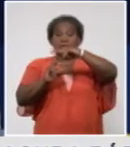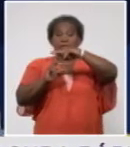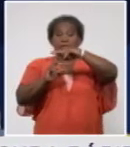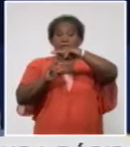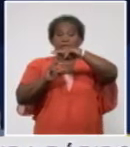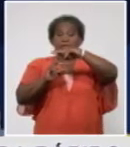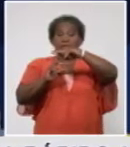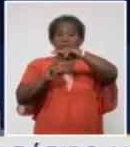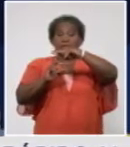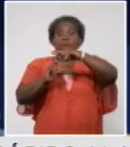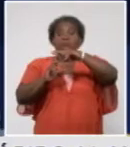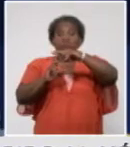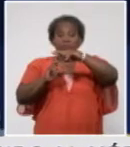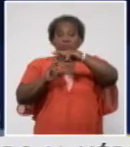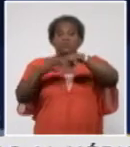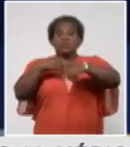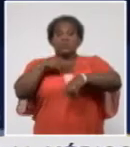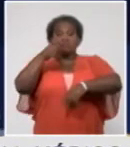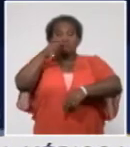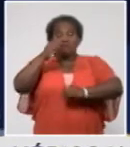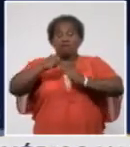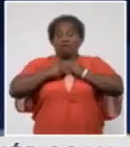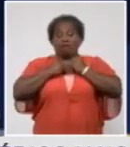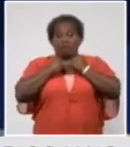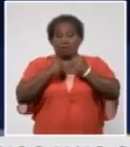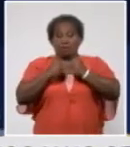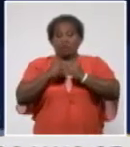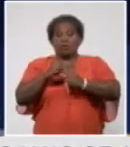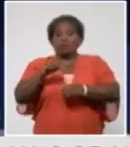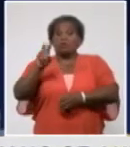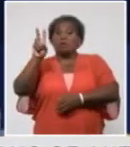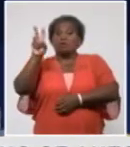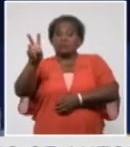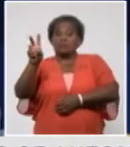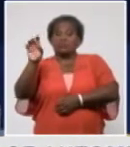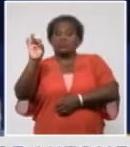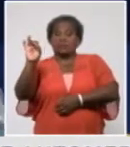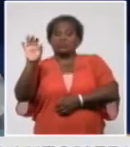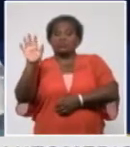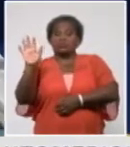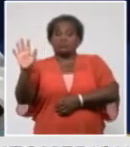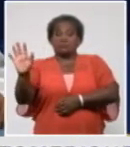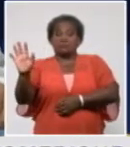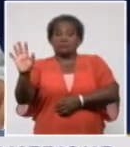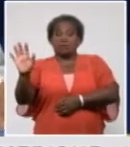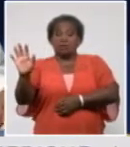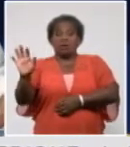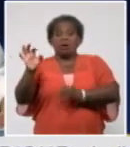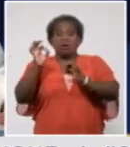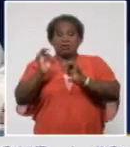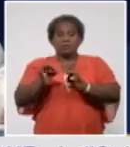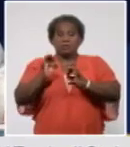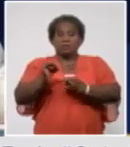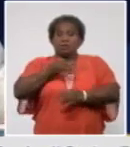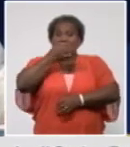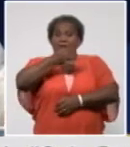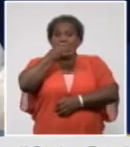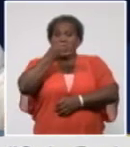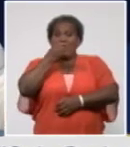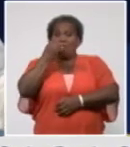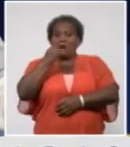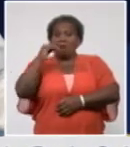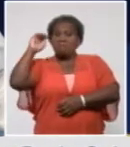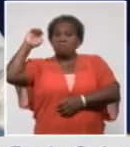57 cases, or the 93%, are confirmed case contacts and were isolated and